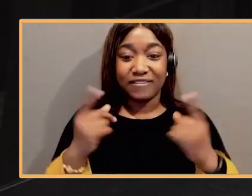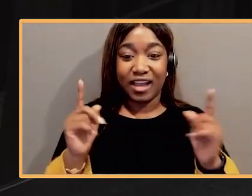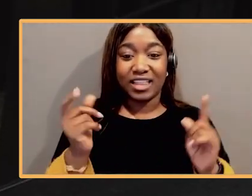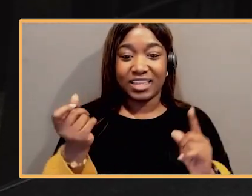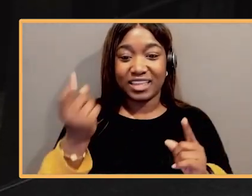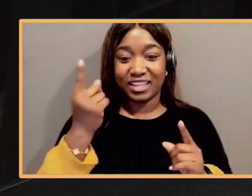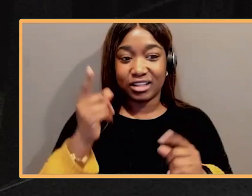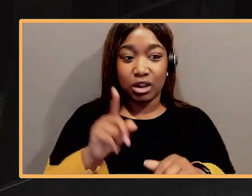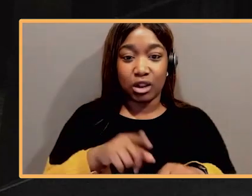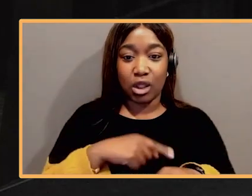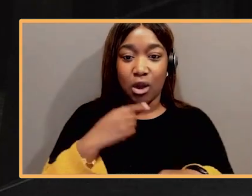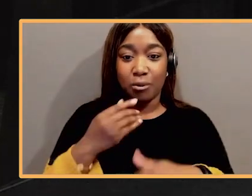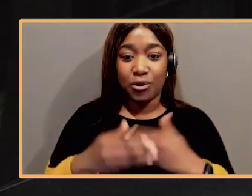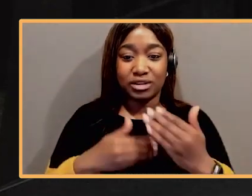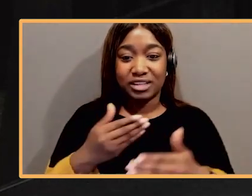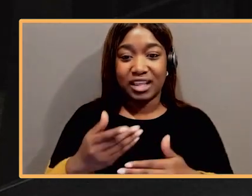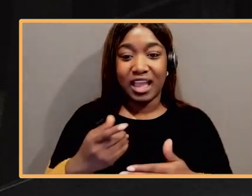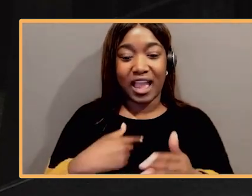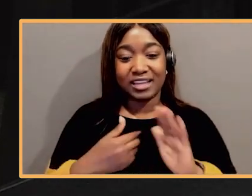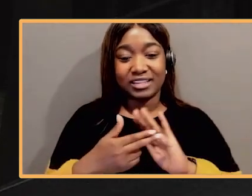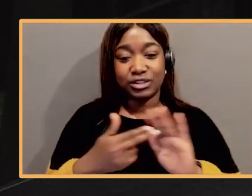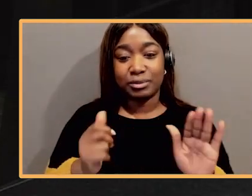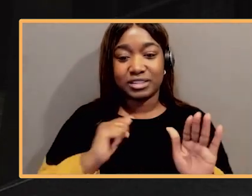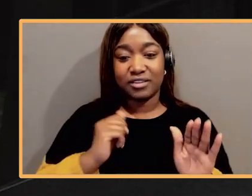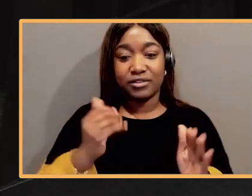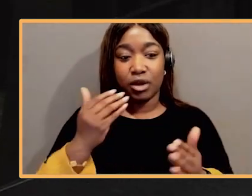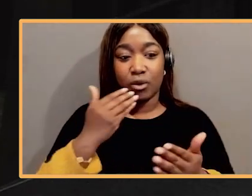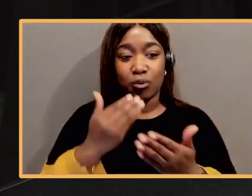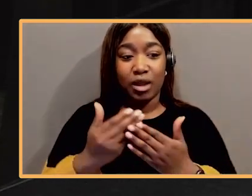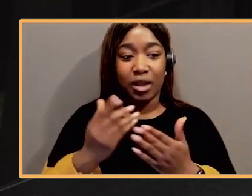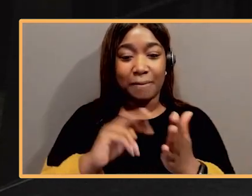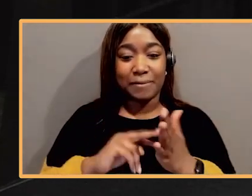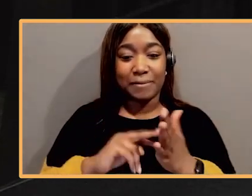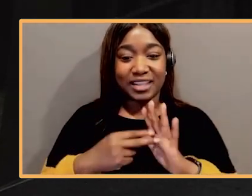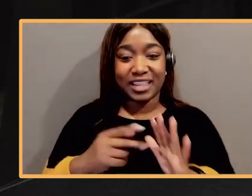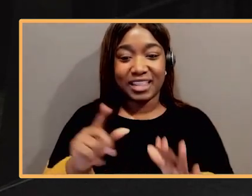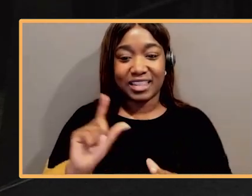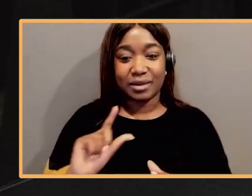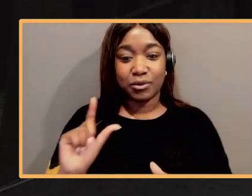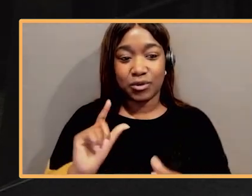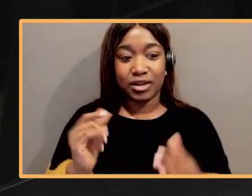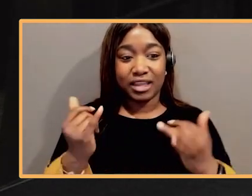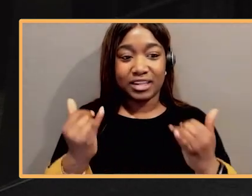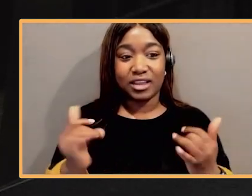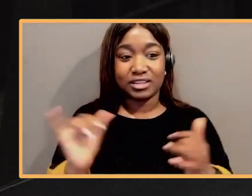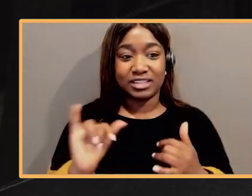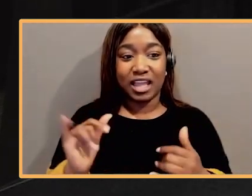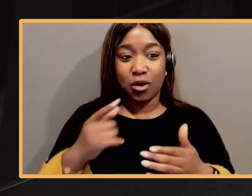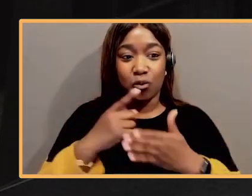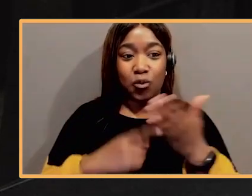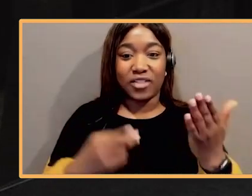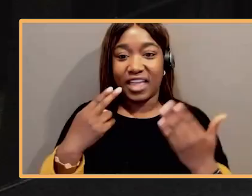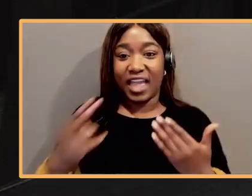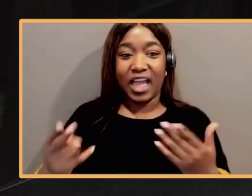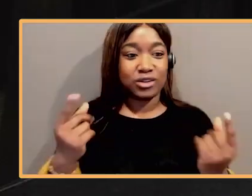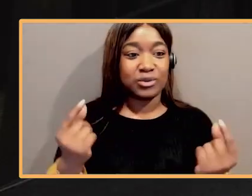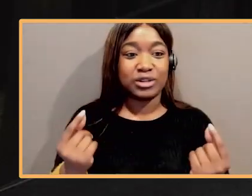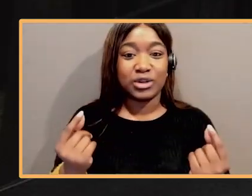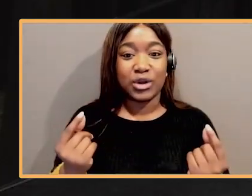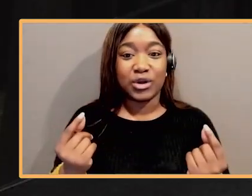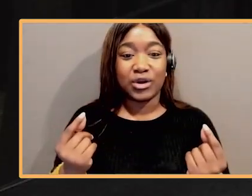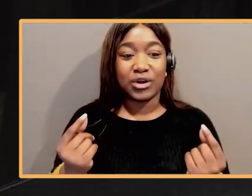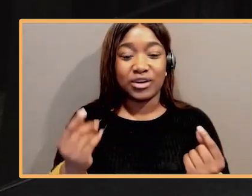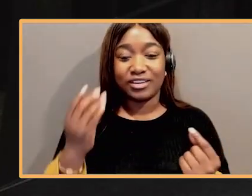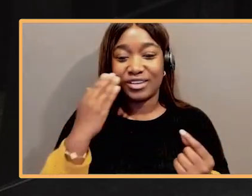a well-meaning liberal. And now it's just like, what the hell do we do? Yeah. You know?